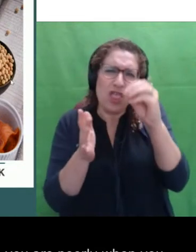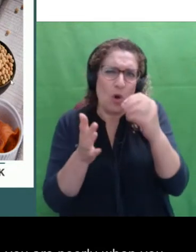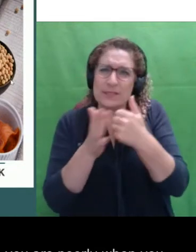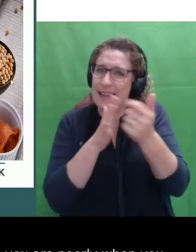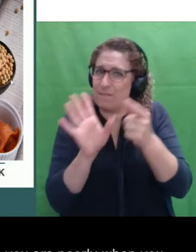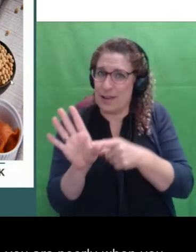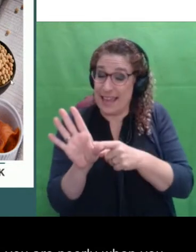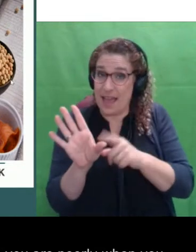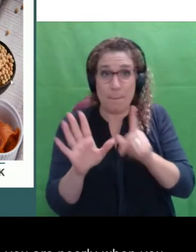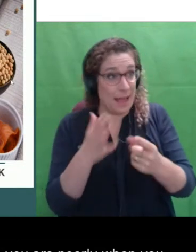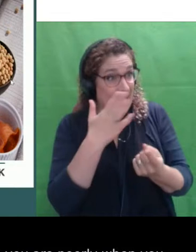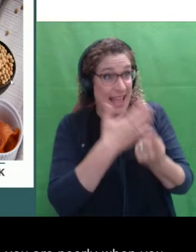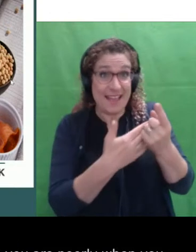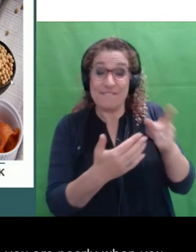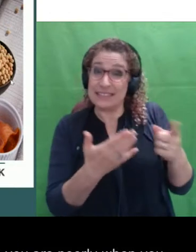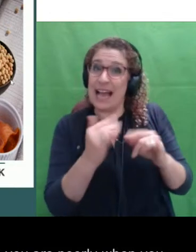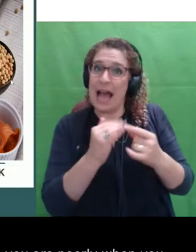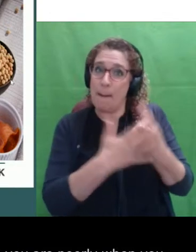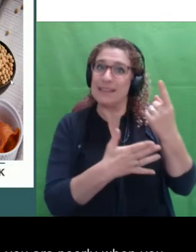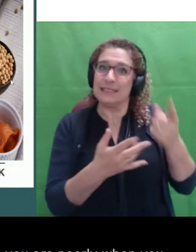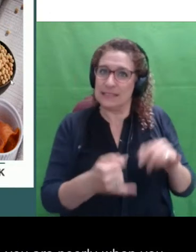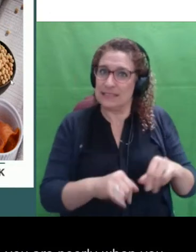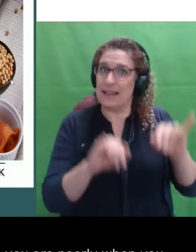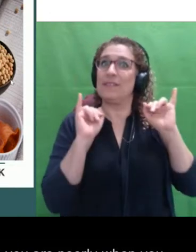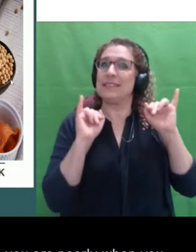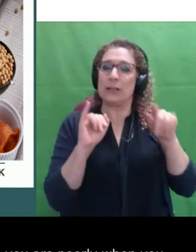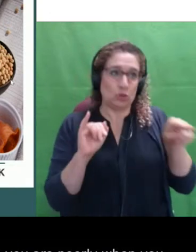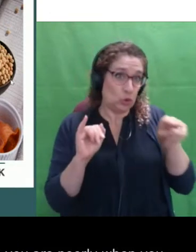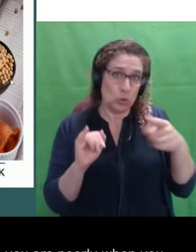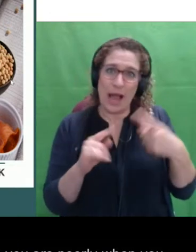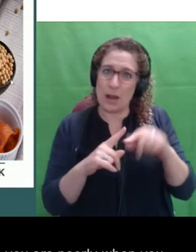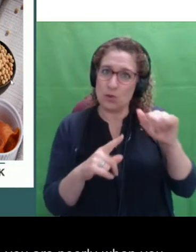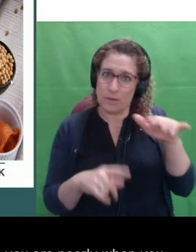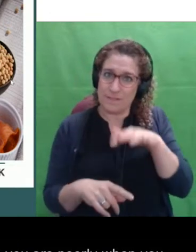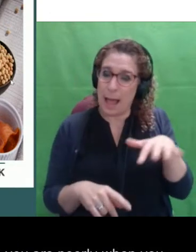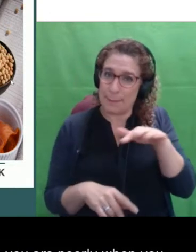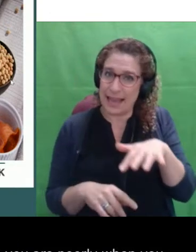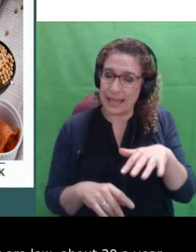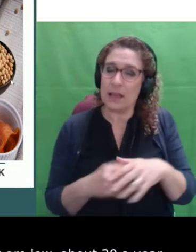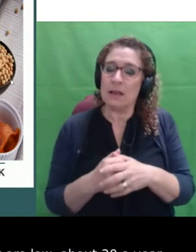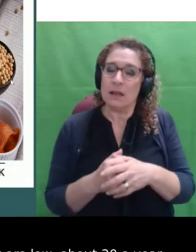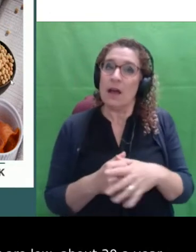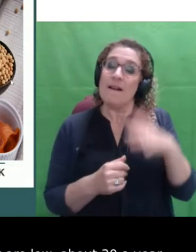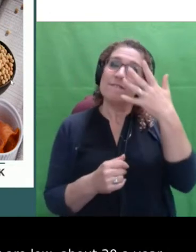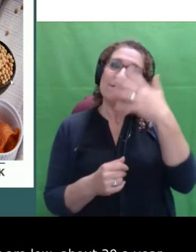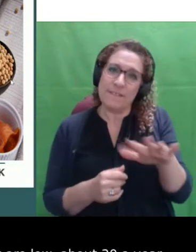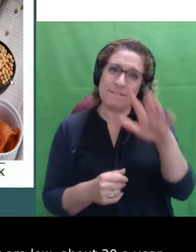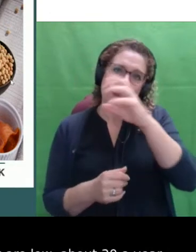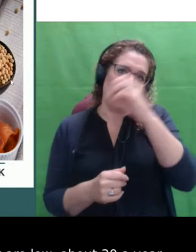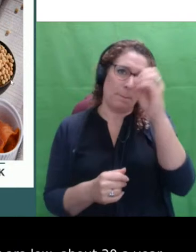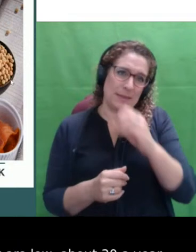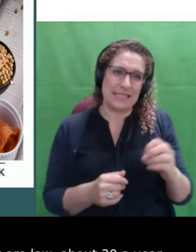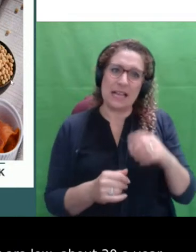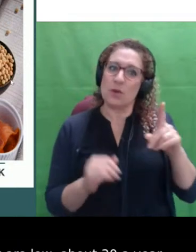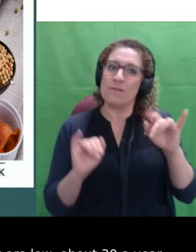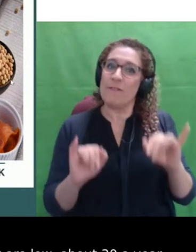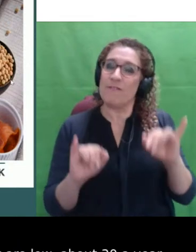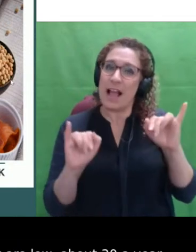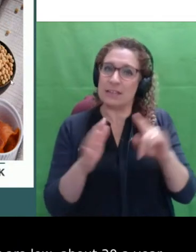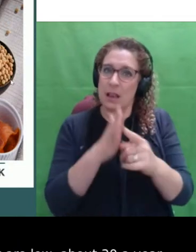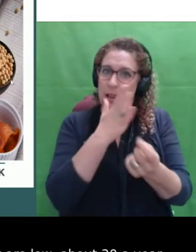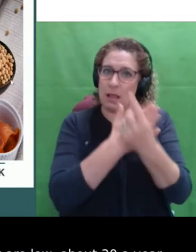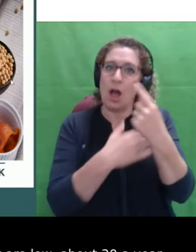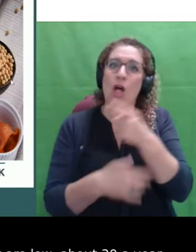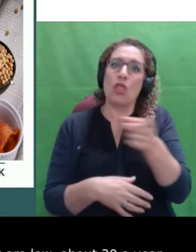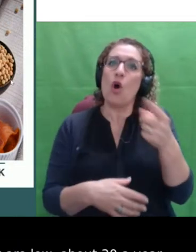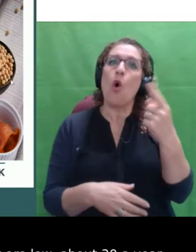happens to you it's devastating that you or your family about 50 of um fatal reactions did occur in those that had only ever had